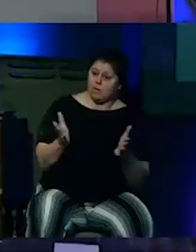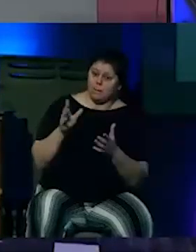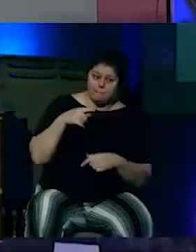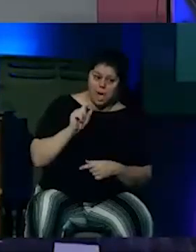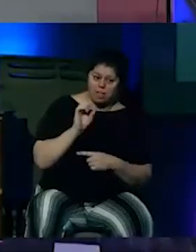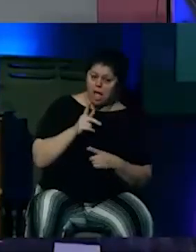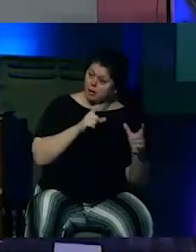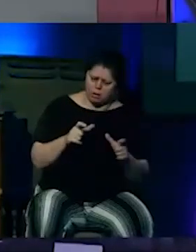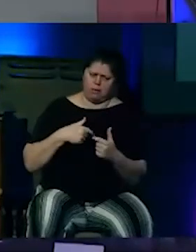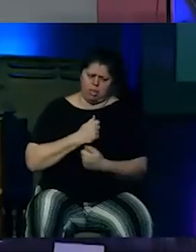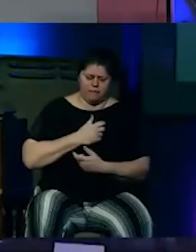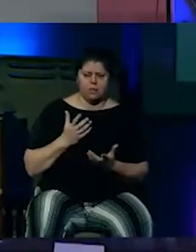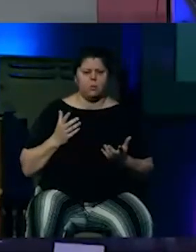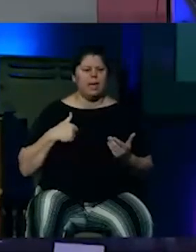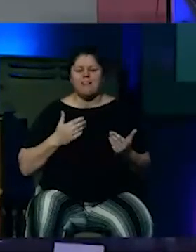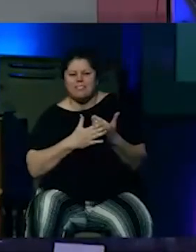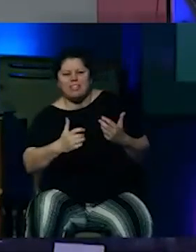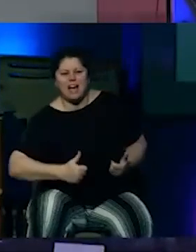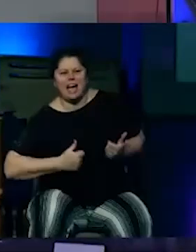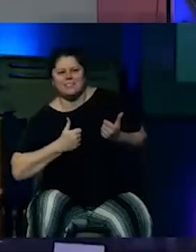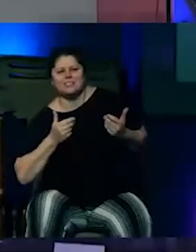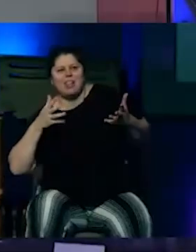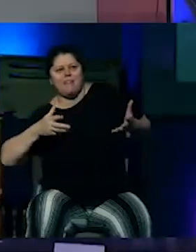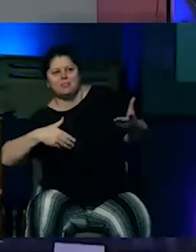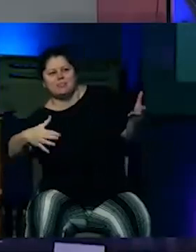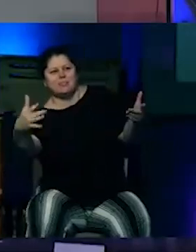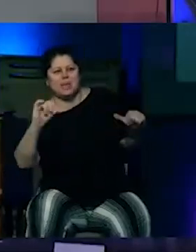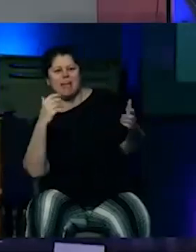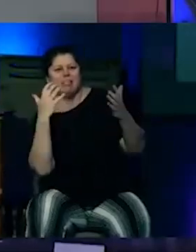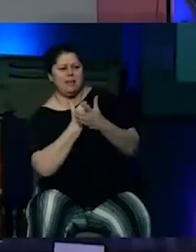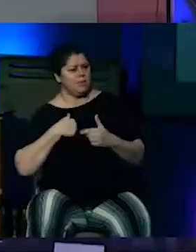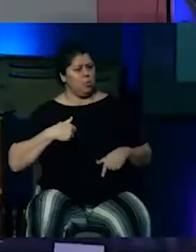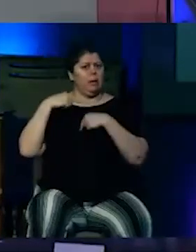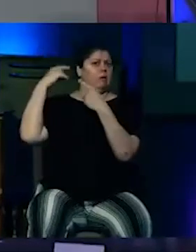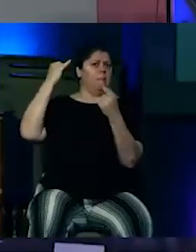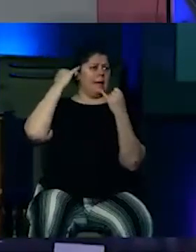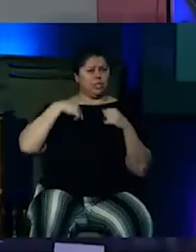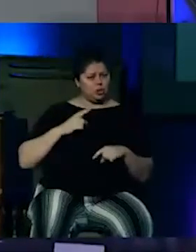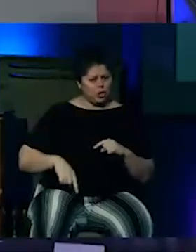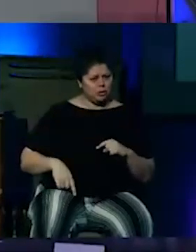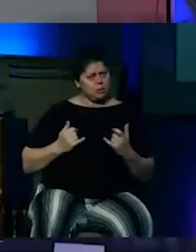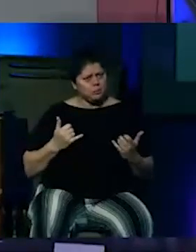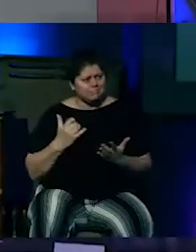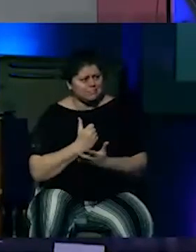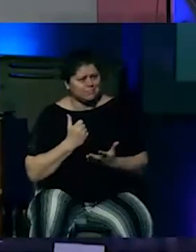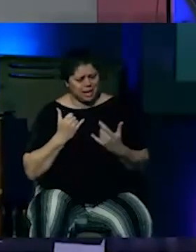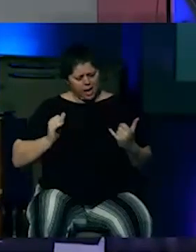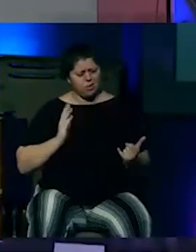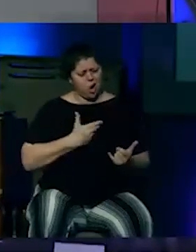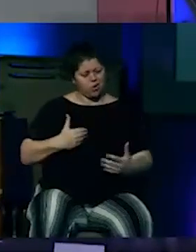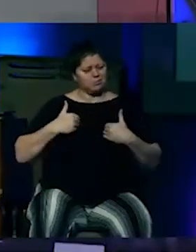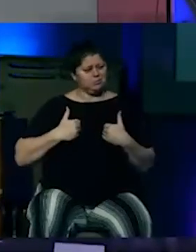for us to live, lives that we never imagined we could get to have. Now they're ours to